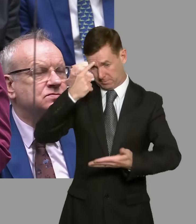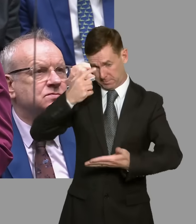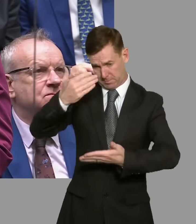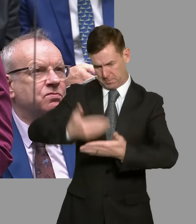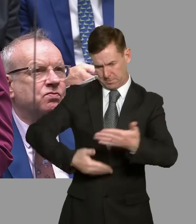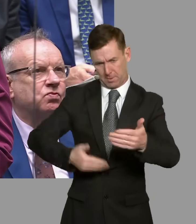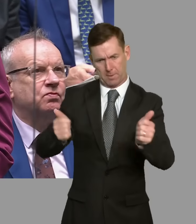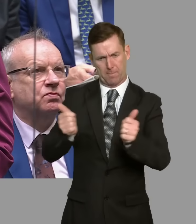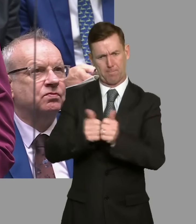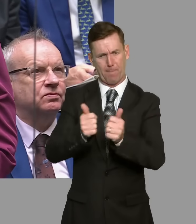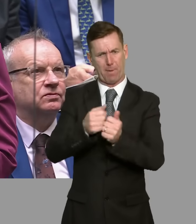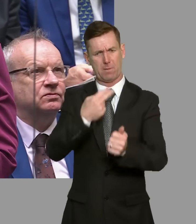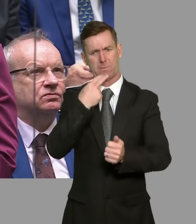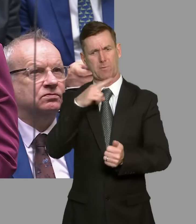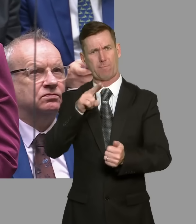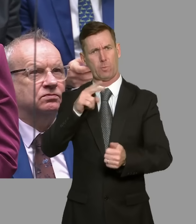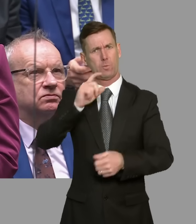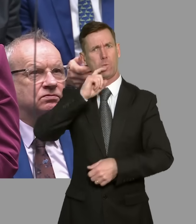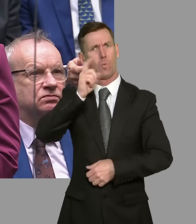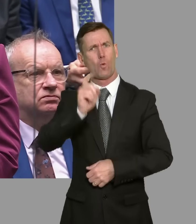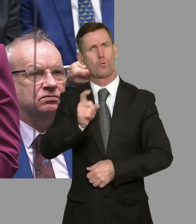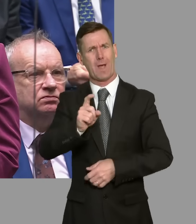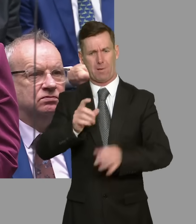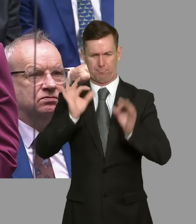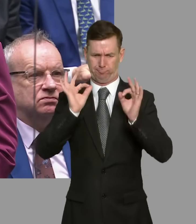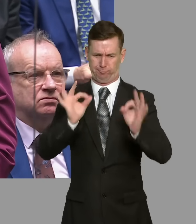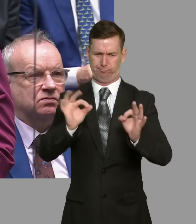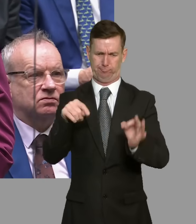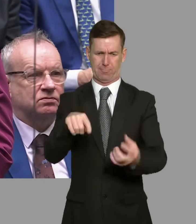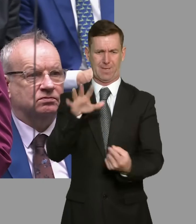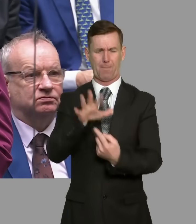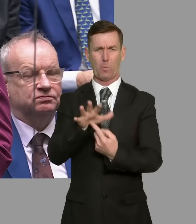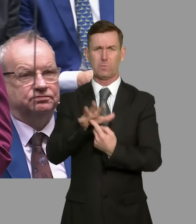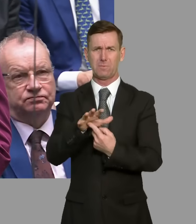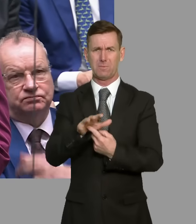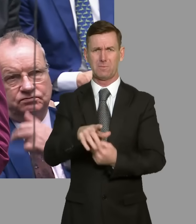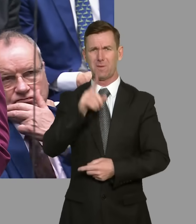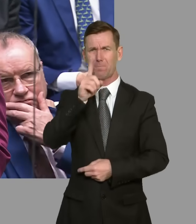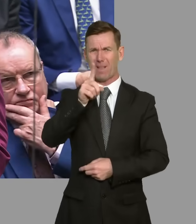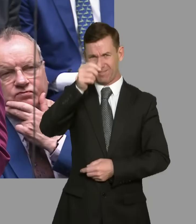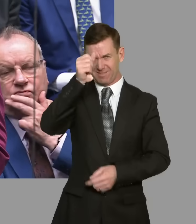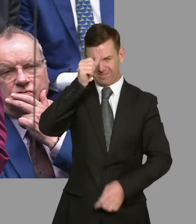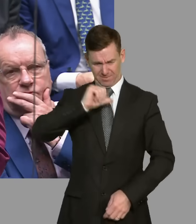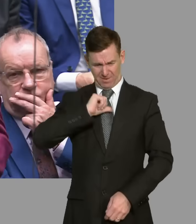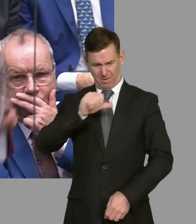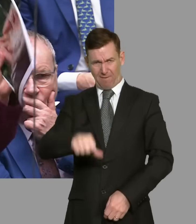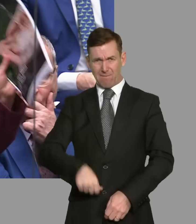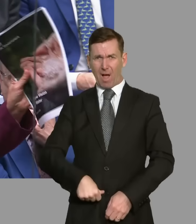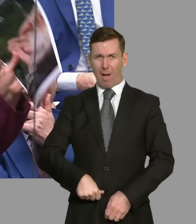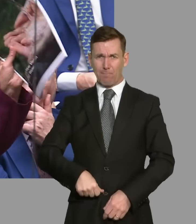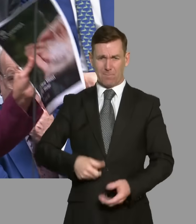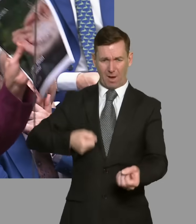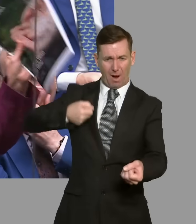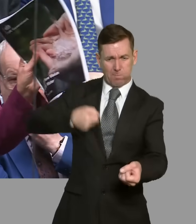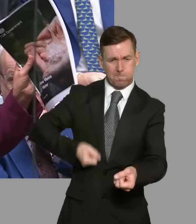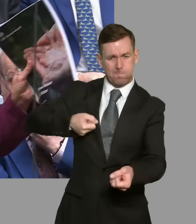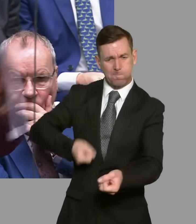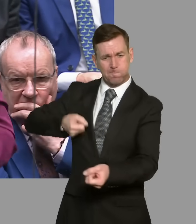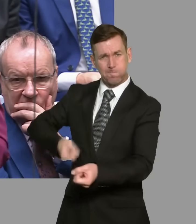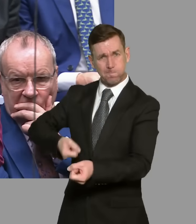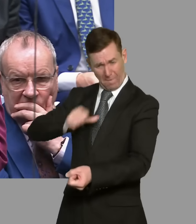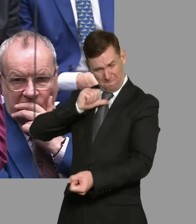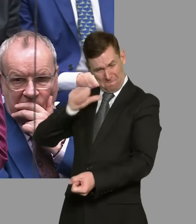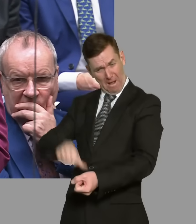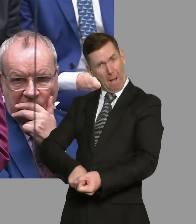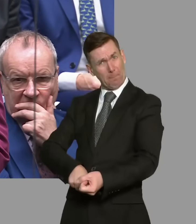gap. Agricultural pollution contributes 40% of the pollution in our waterways, but merits only one single